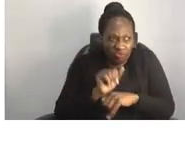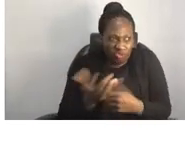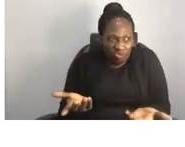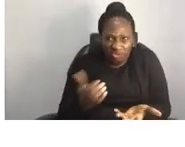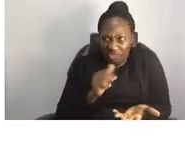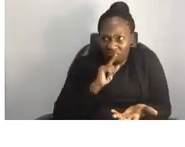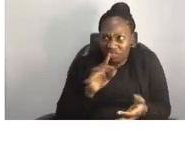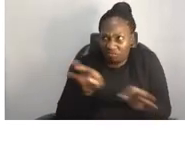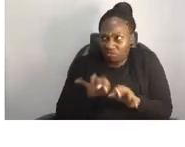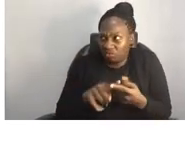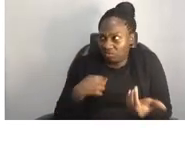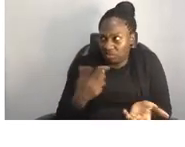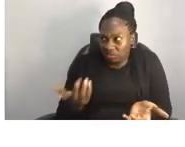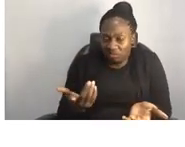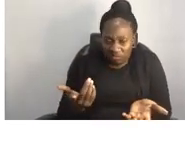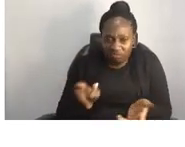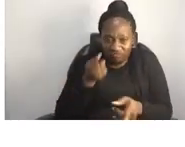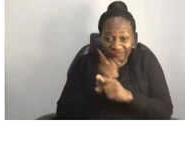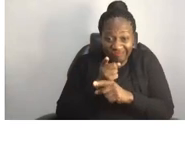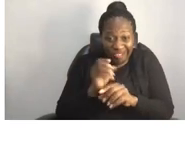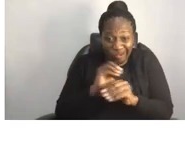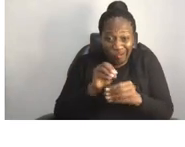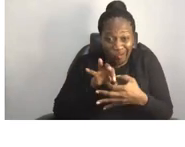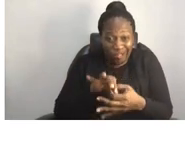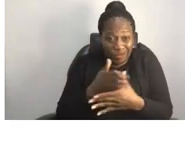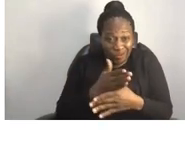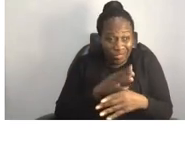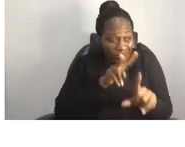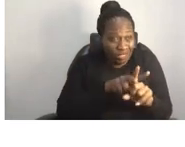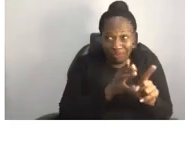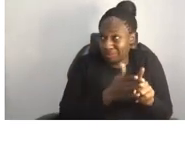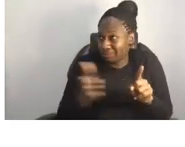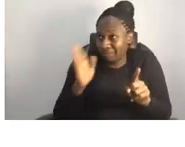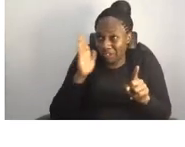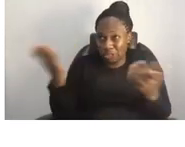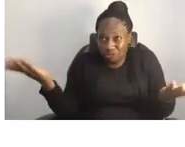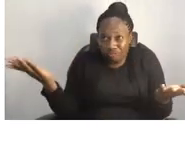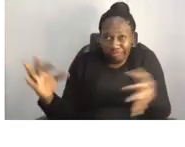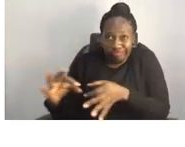It's not relevant to them. No relation between the assignment and their future.